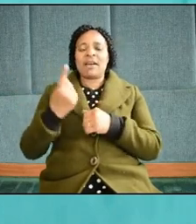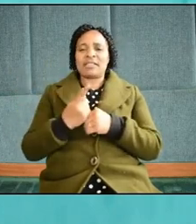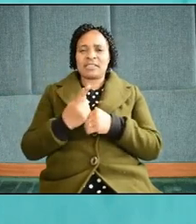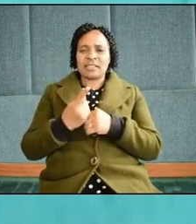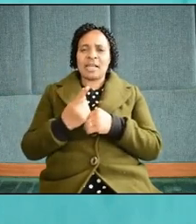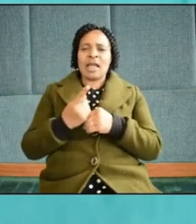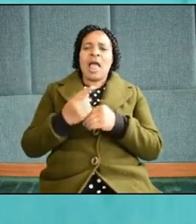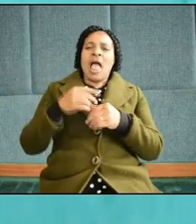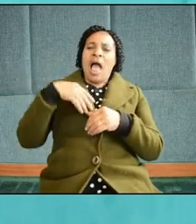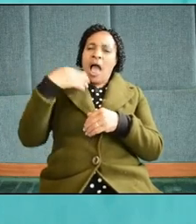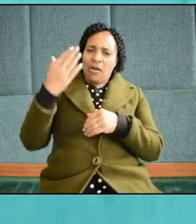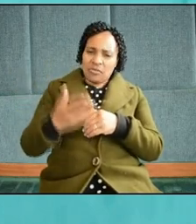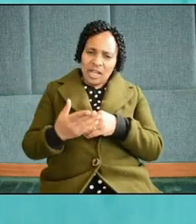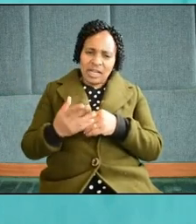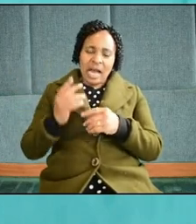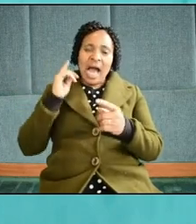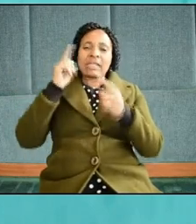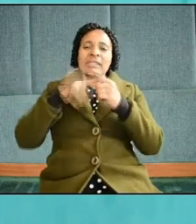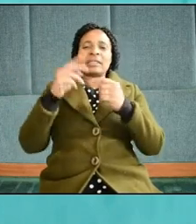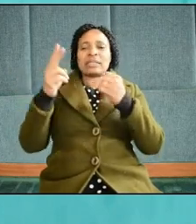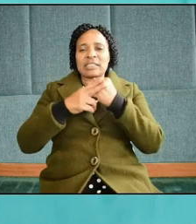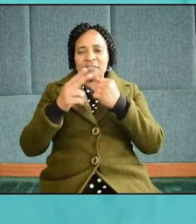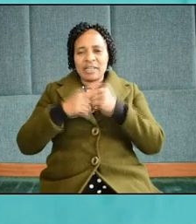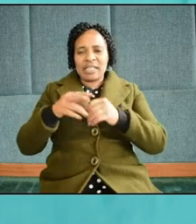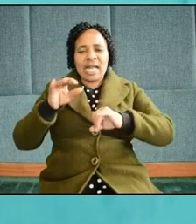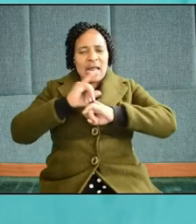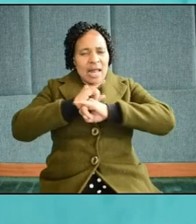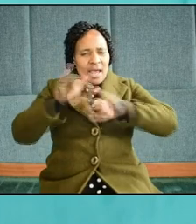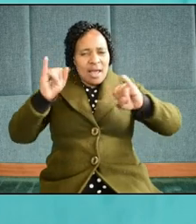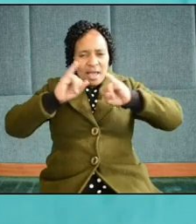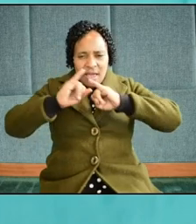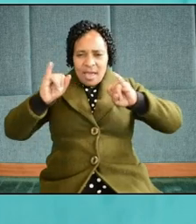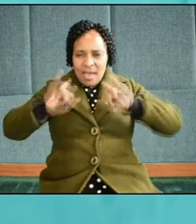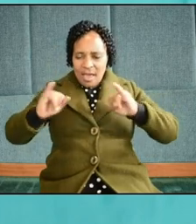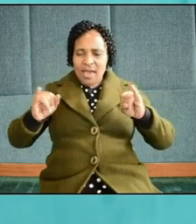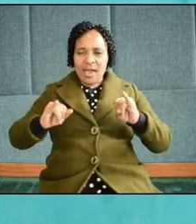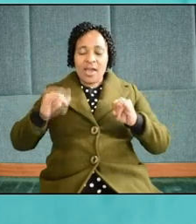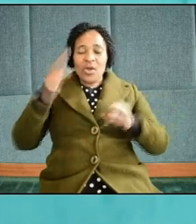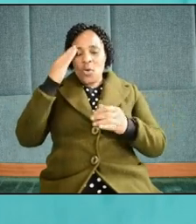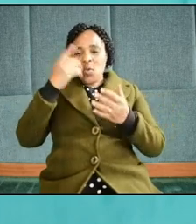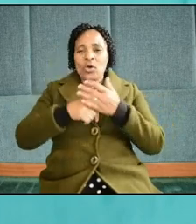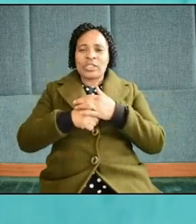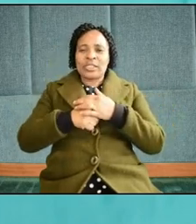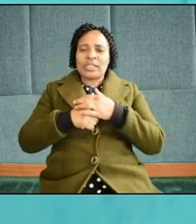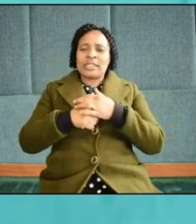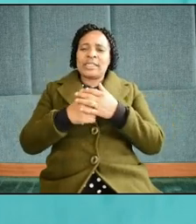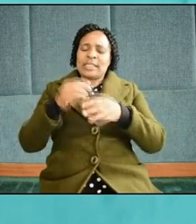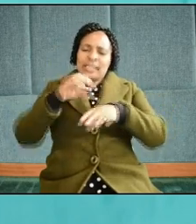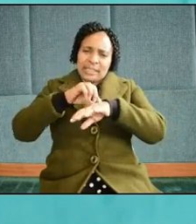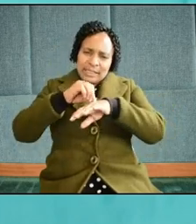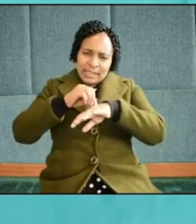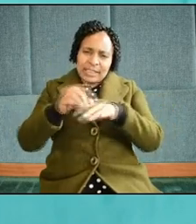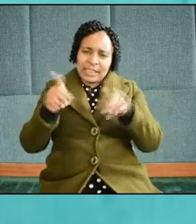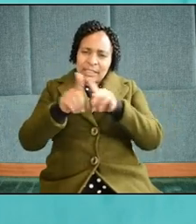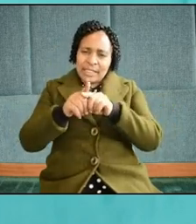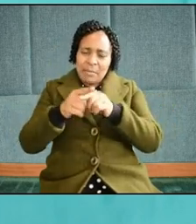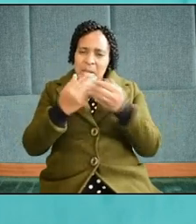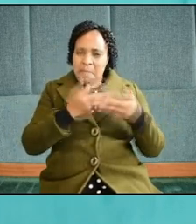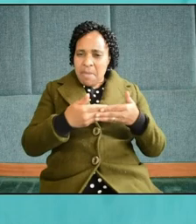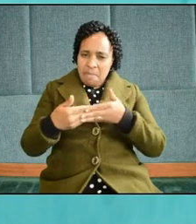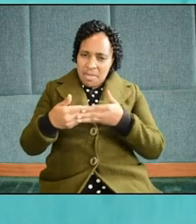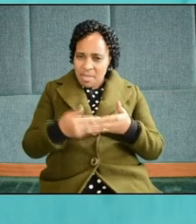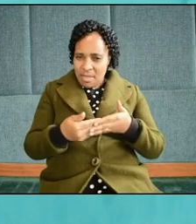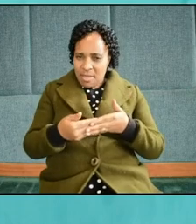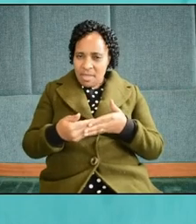anyway, eventually he got to the 7th, and he was cleansed, and we're told that, you know, his skin was like that of a baby. Yeah, and